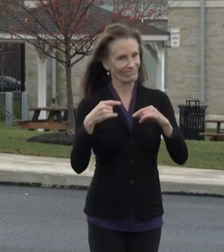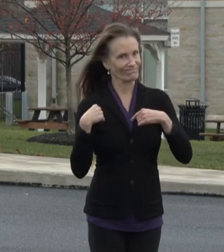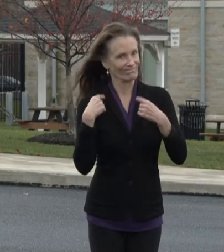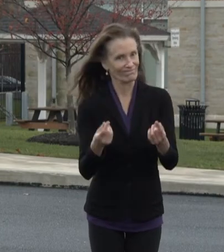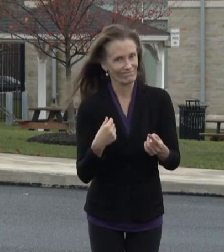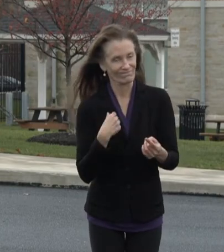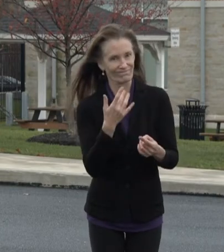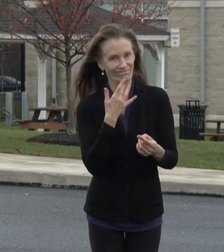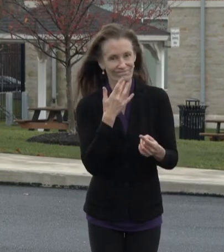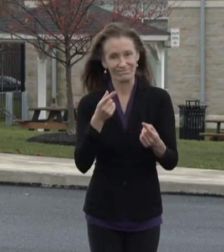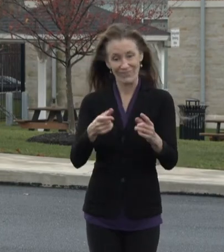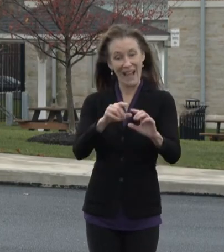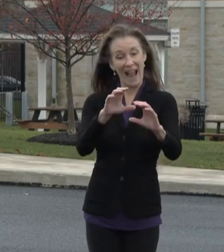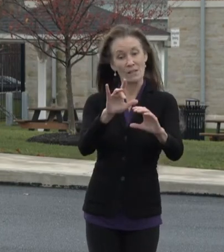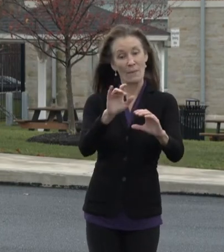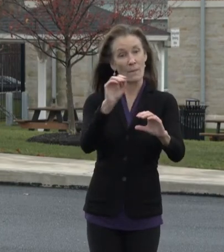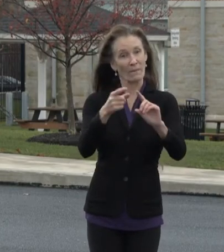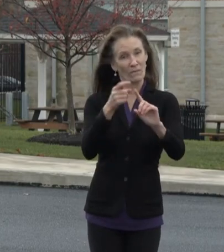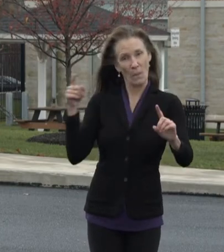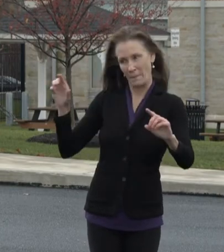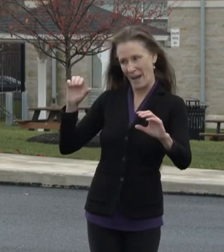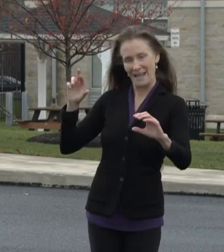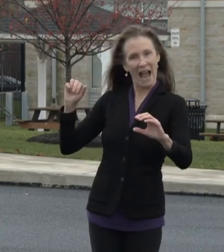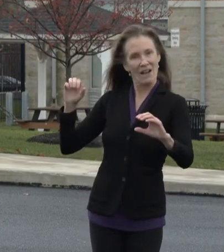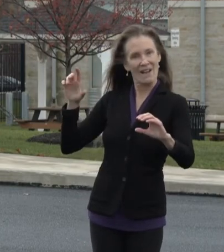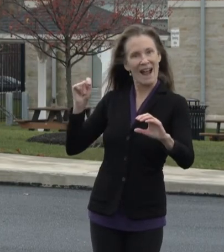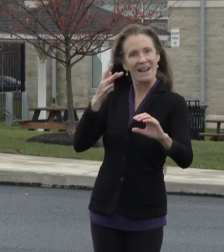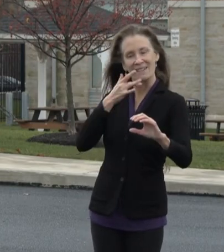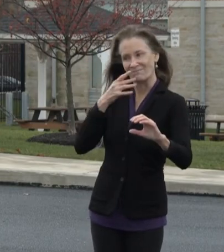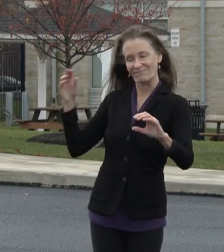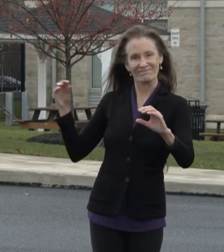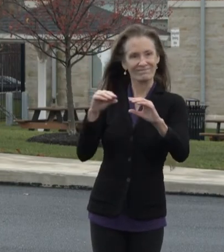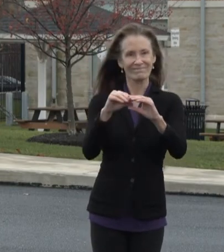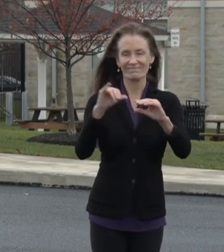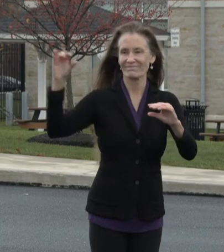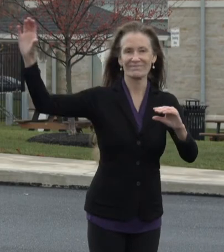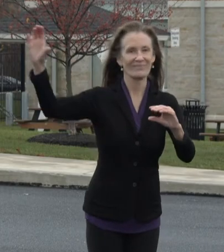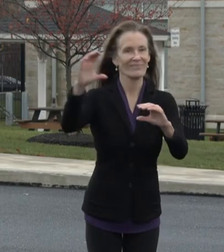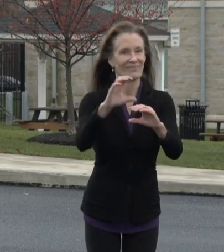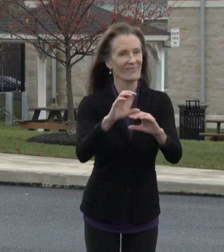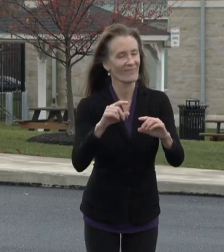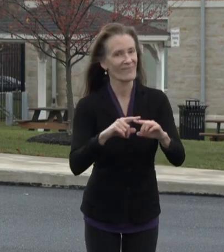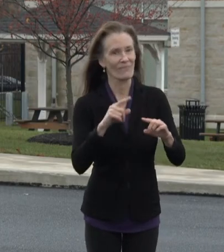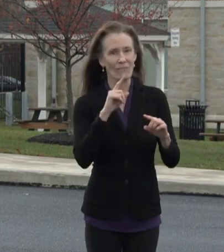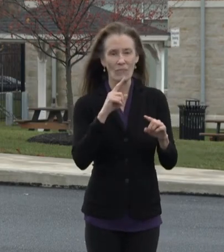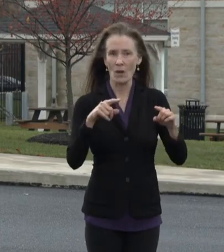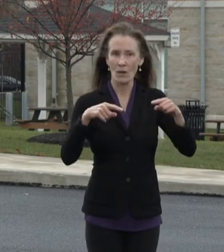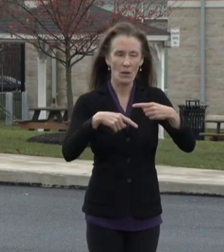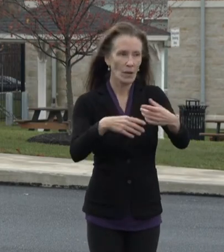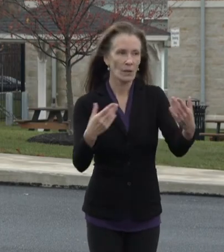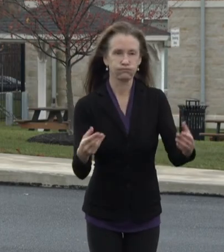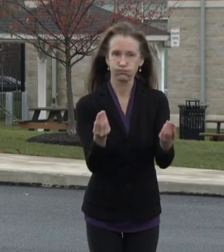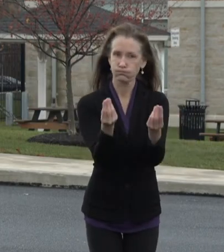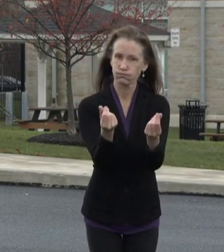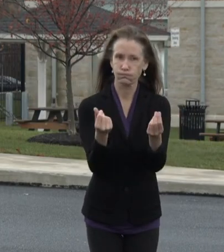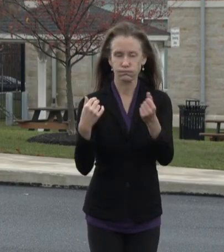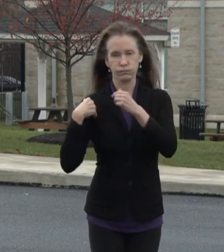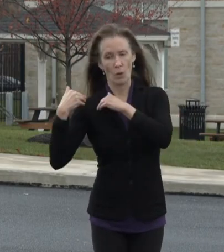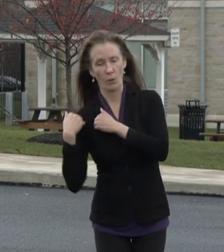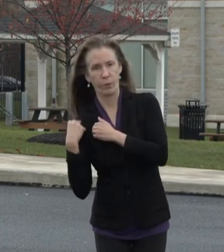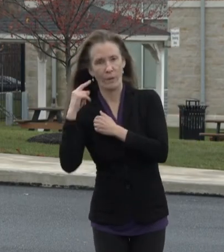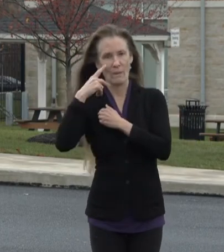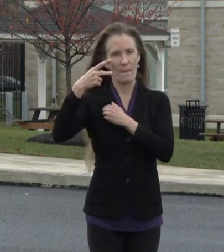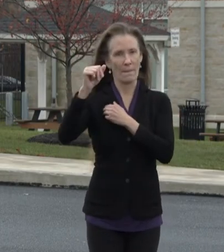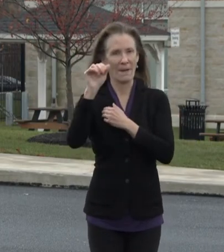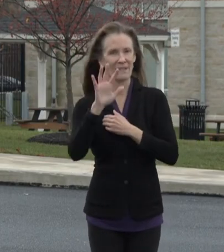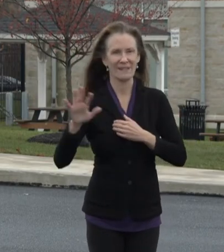get potentially used for other things. So it becomes more of a financial burden for the state. And that's a discussion that